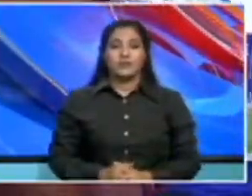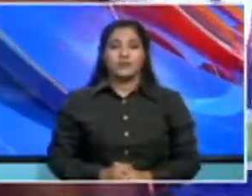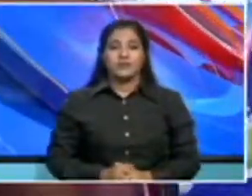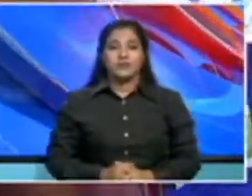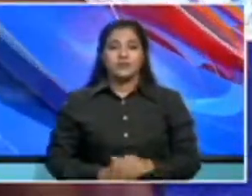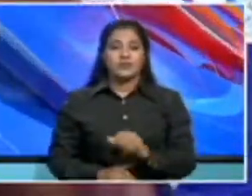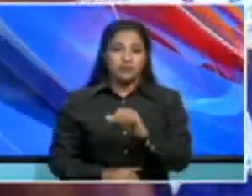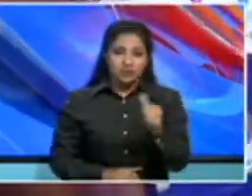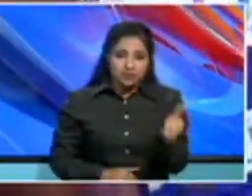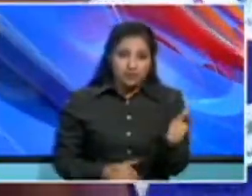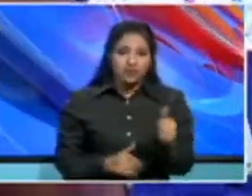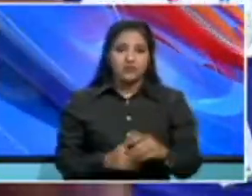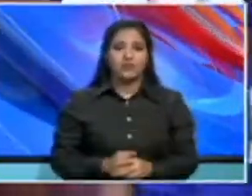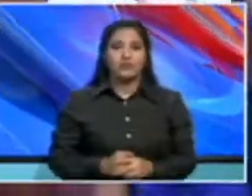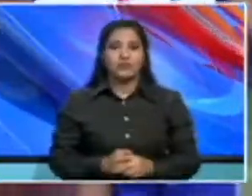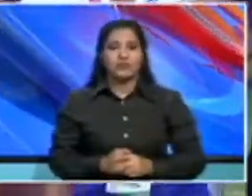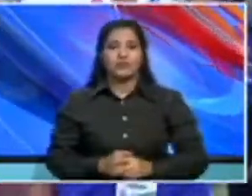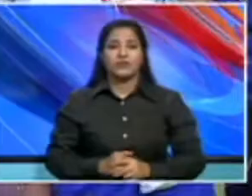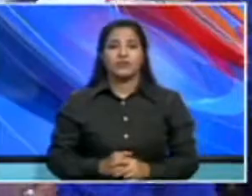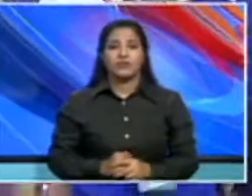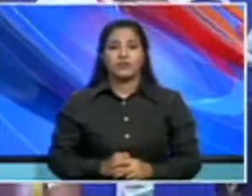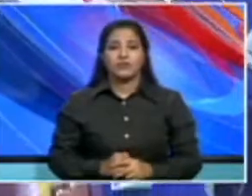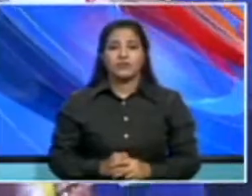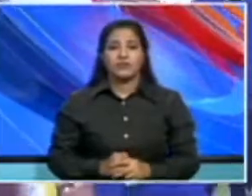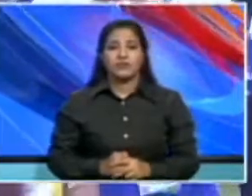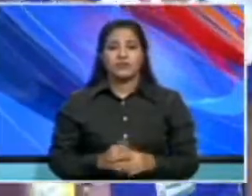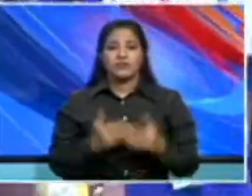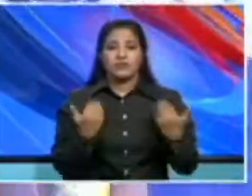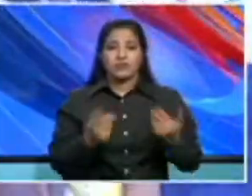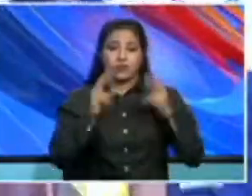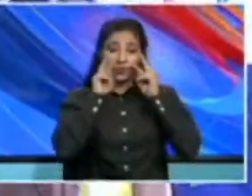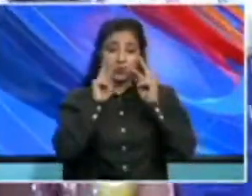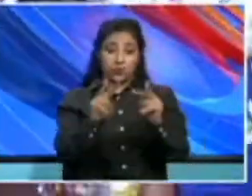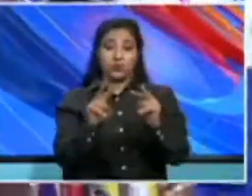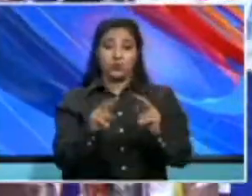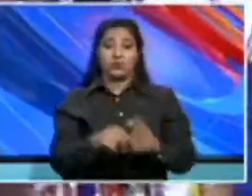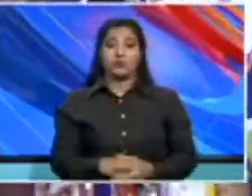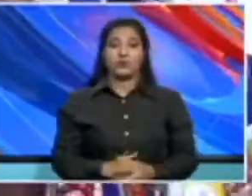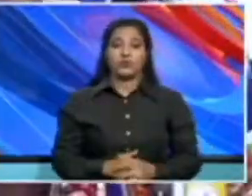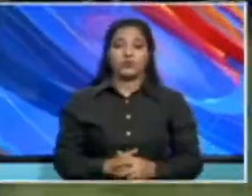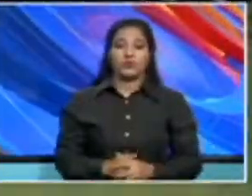and of course, as we just watched a while back,